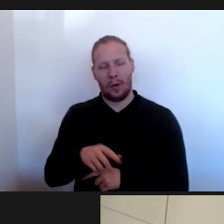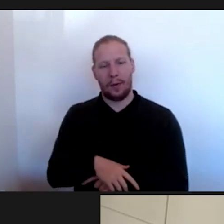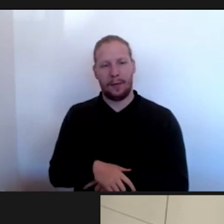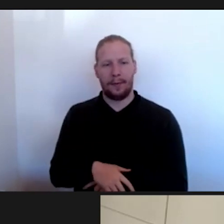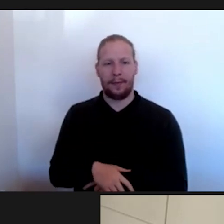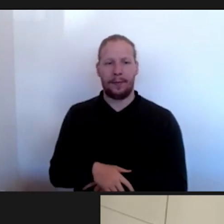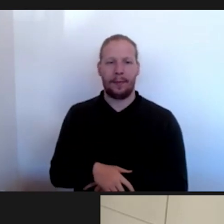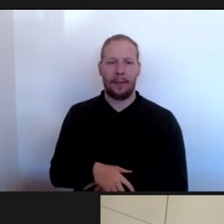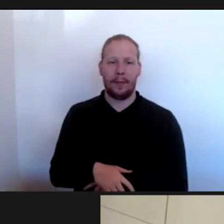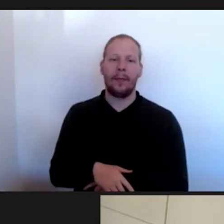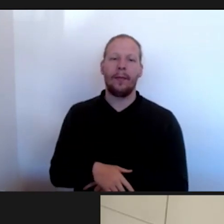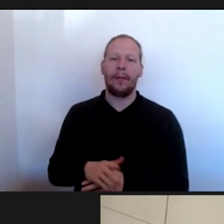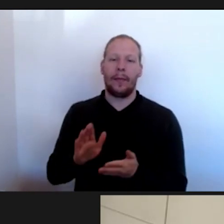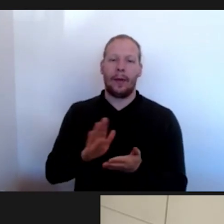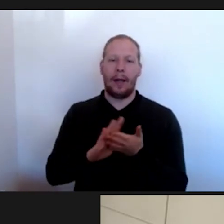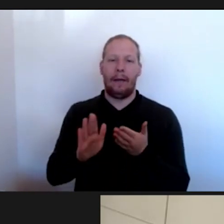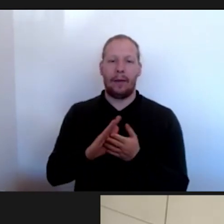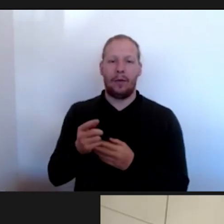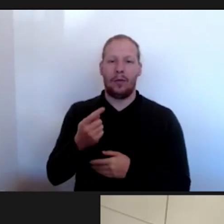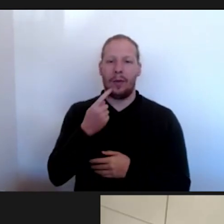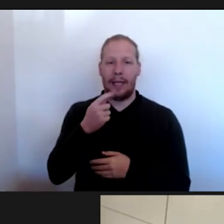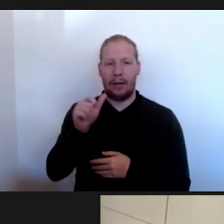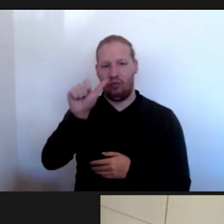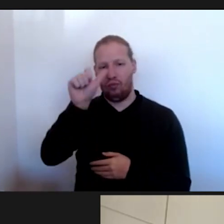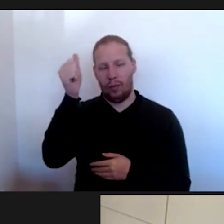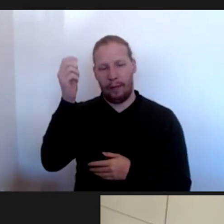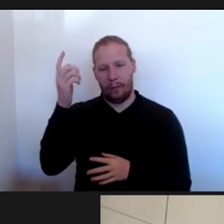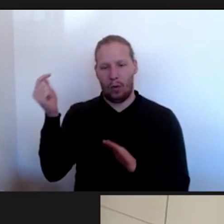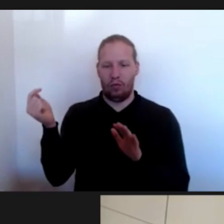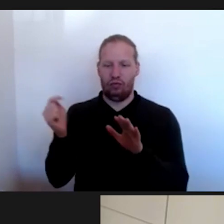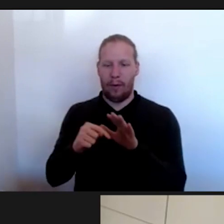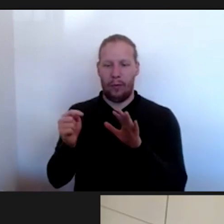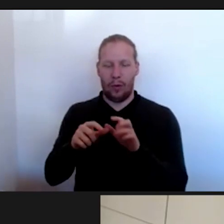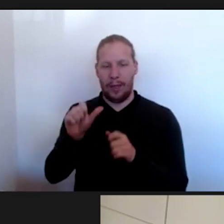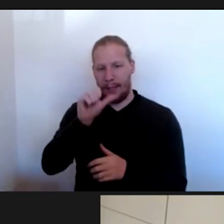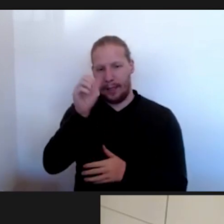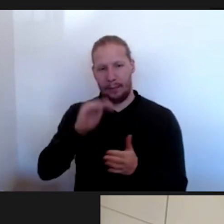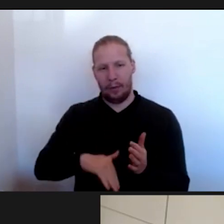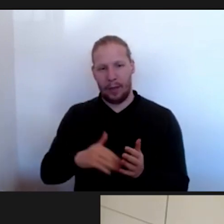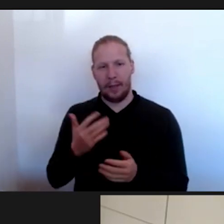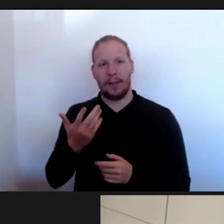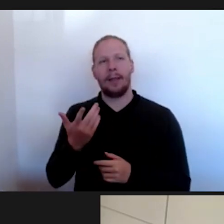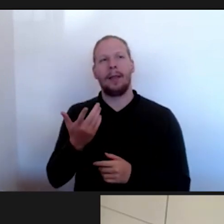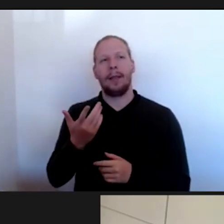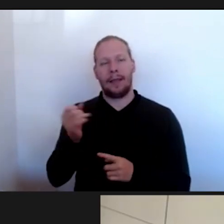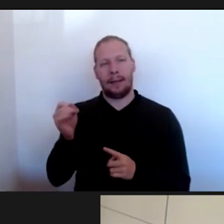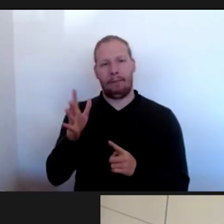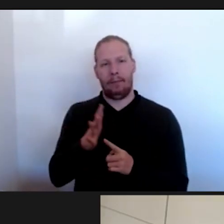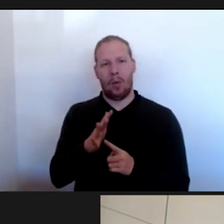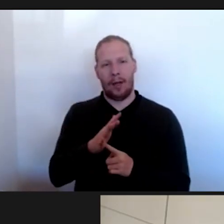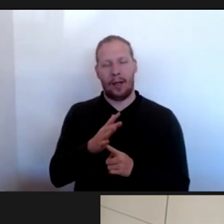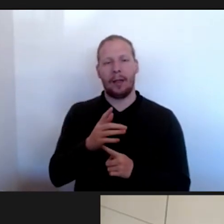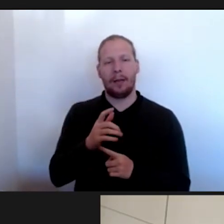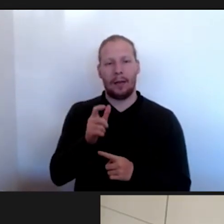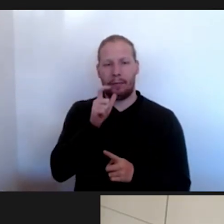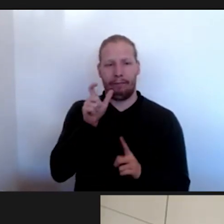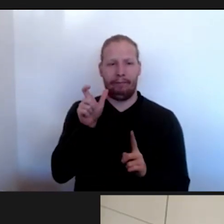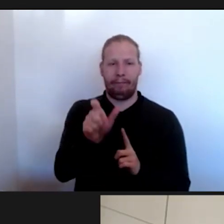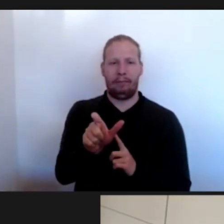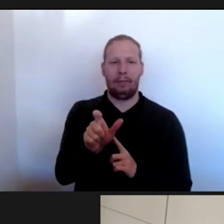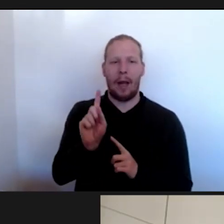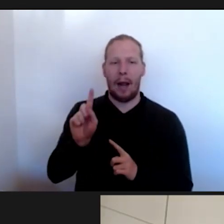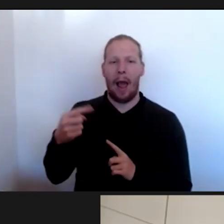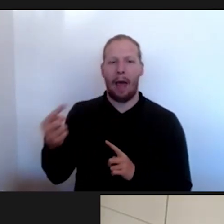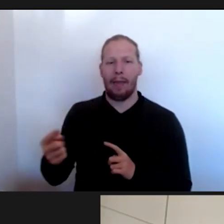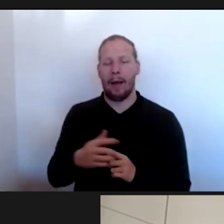Hafsa was saying, the refugee experience is really important and we shouldn't be called an other. But within the refugee experience, there's also another group of